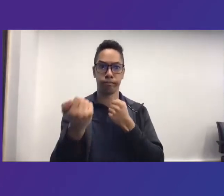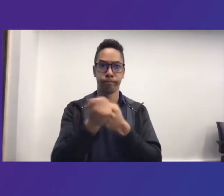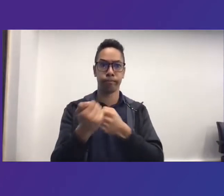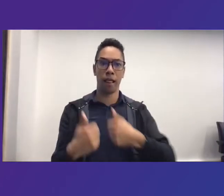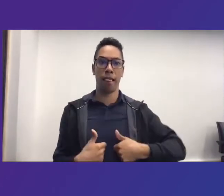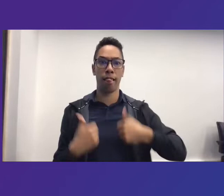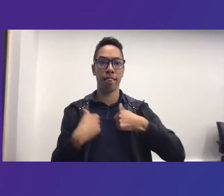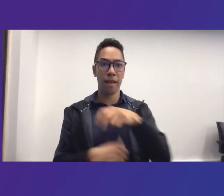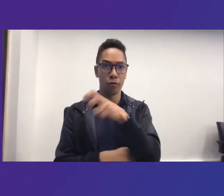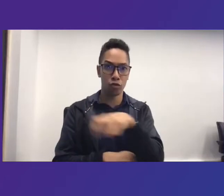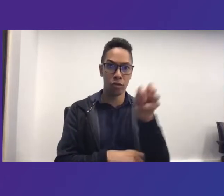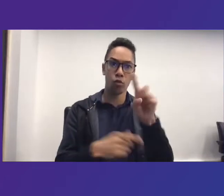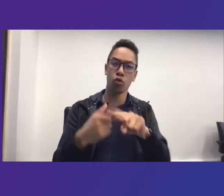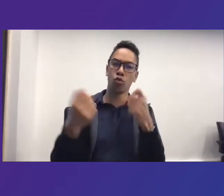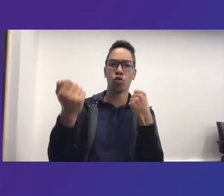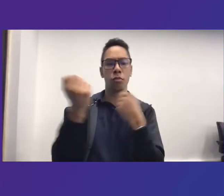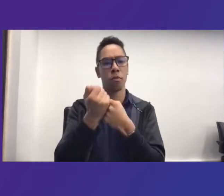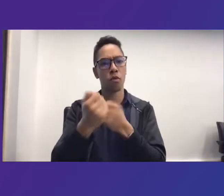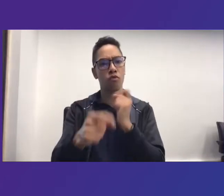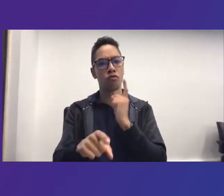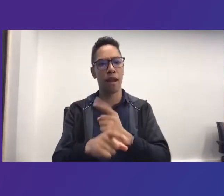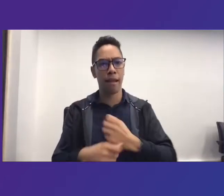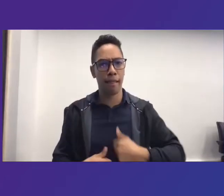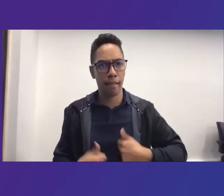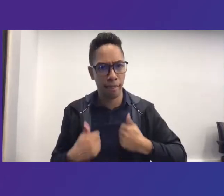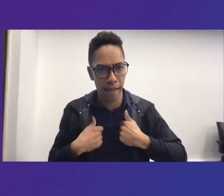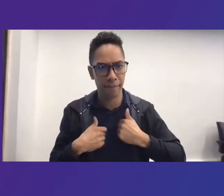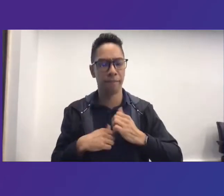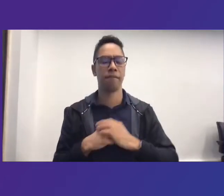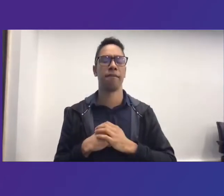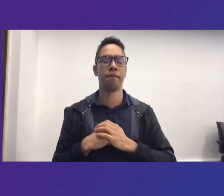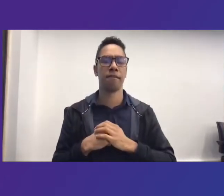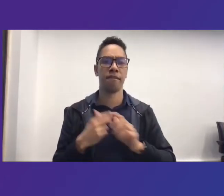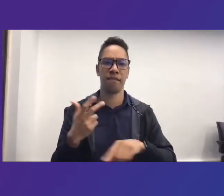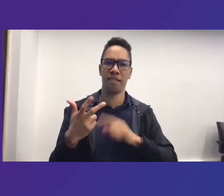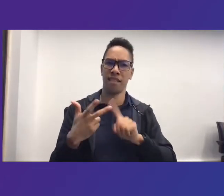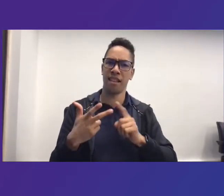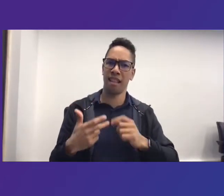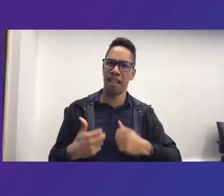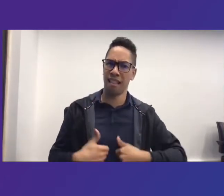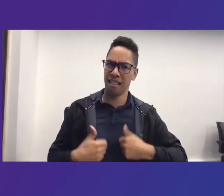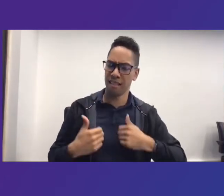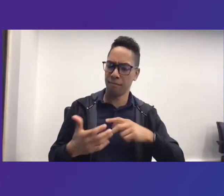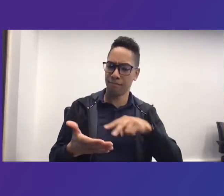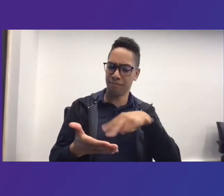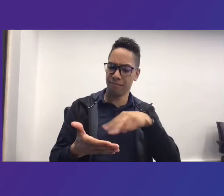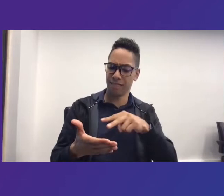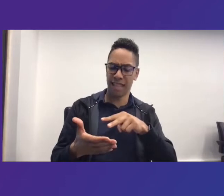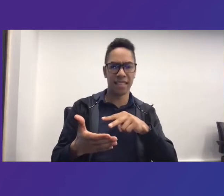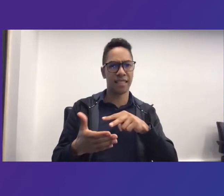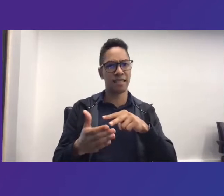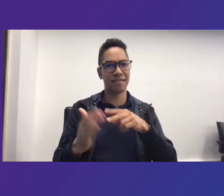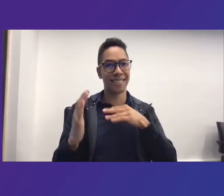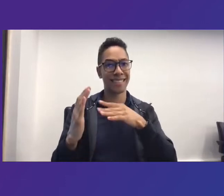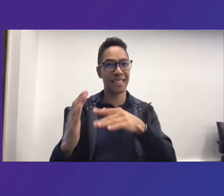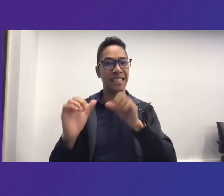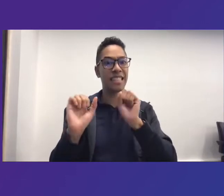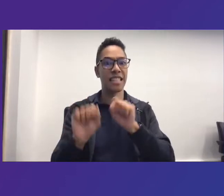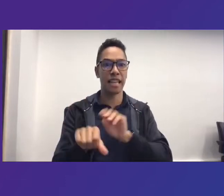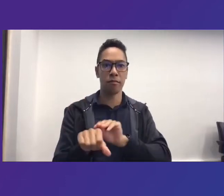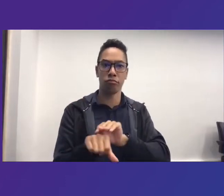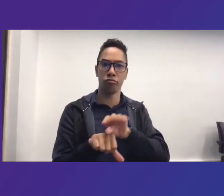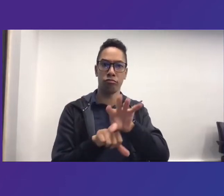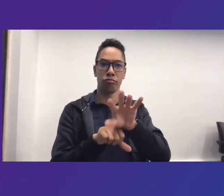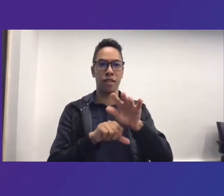of right livelihood? How may dance studies participate in forging a legacy of change in the